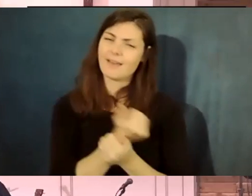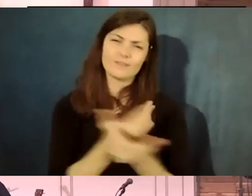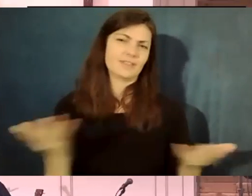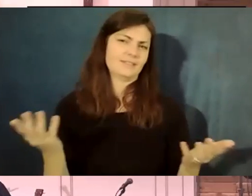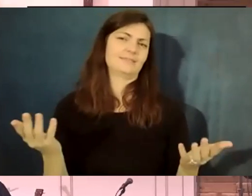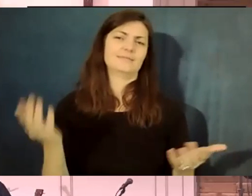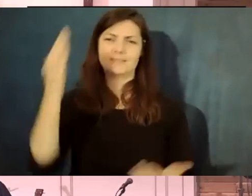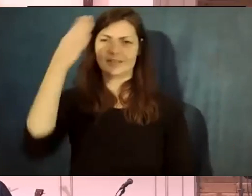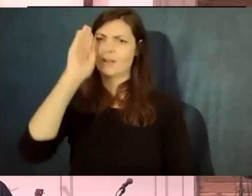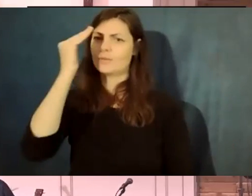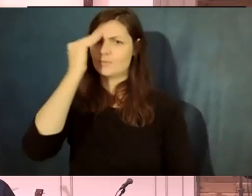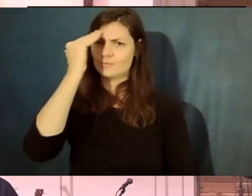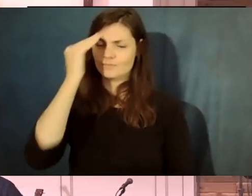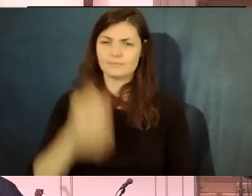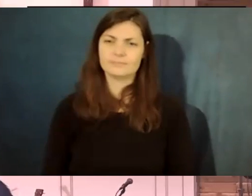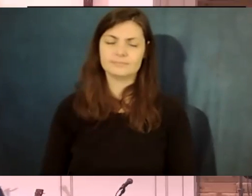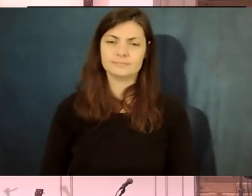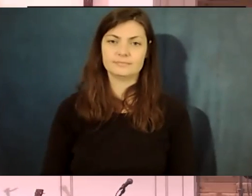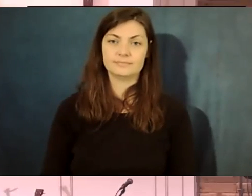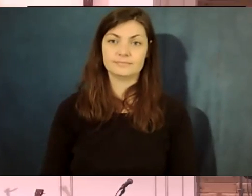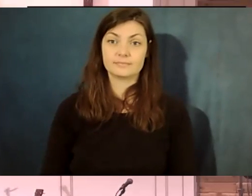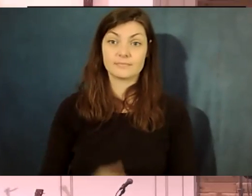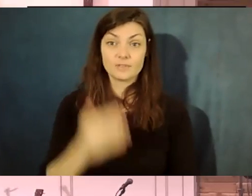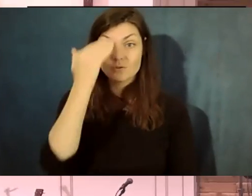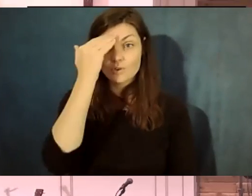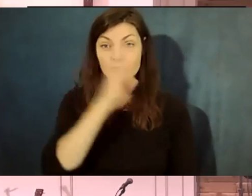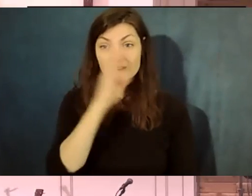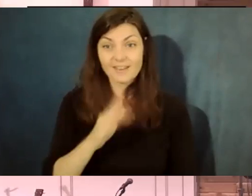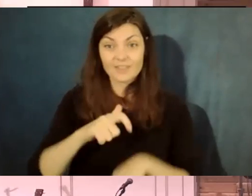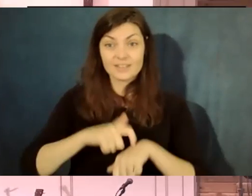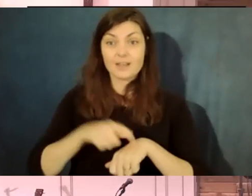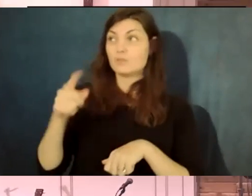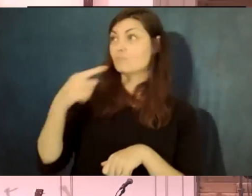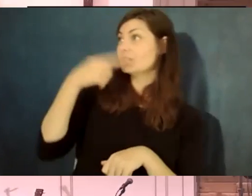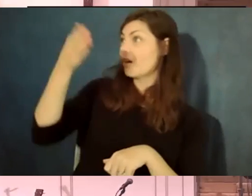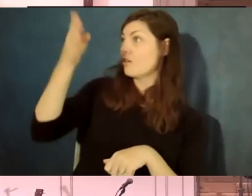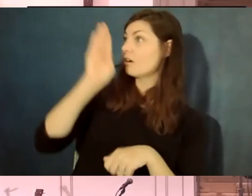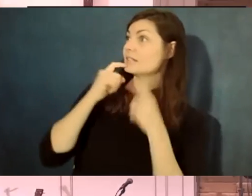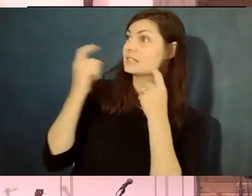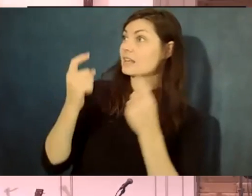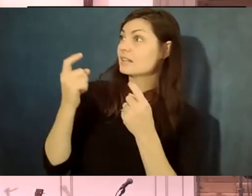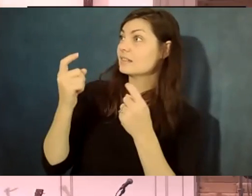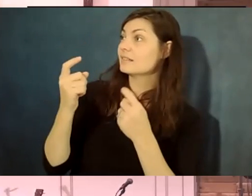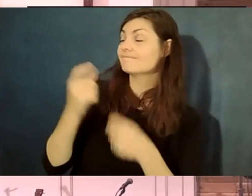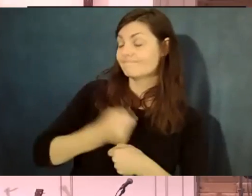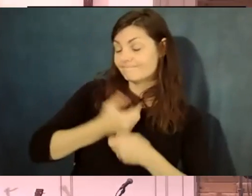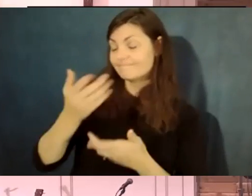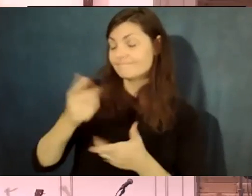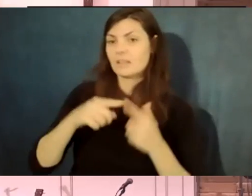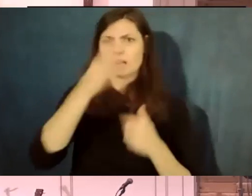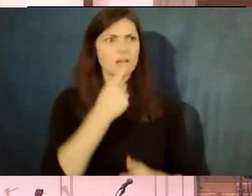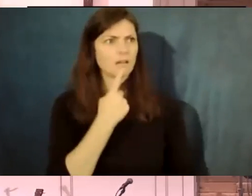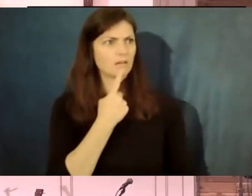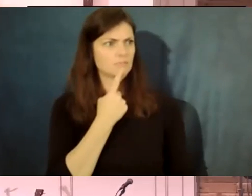everything. Do you know there has never been a time where you confess sin that God went, "Are you serious? You